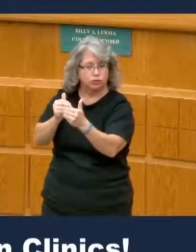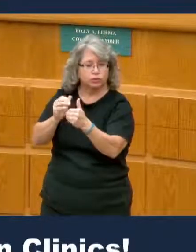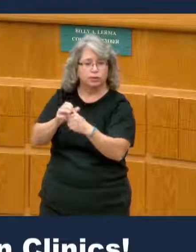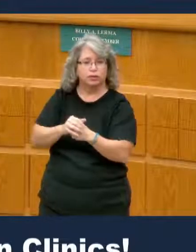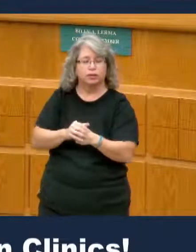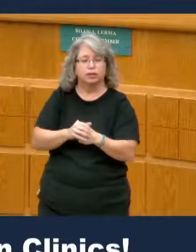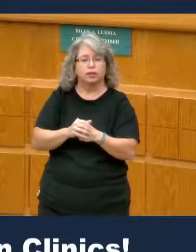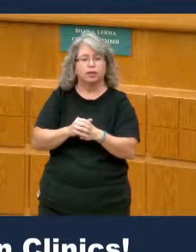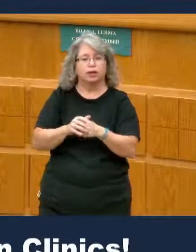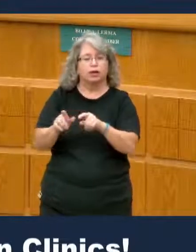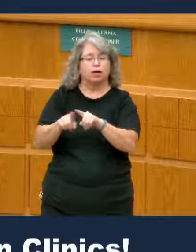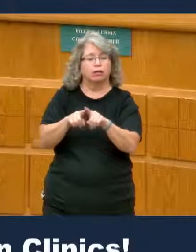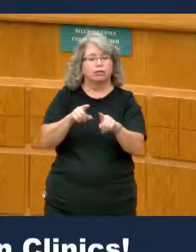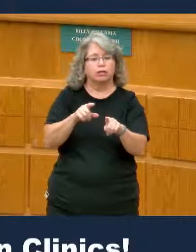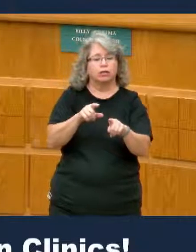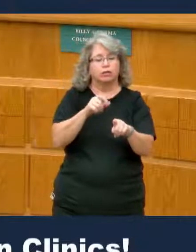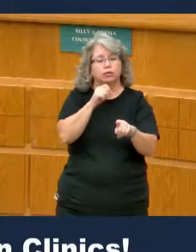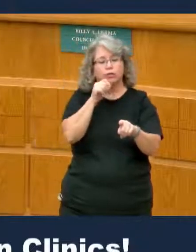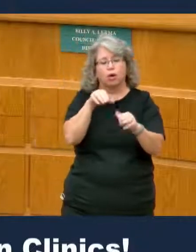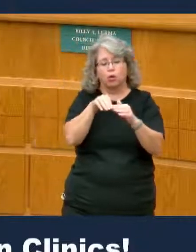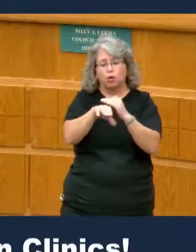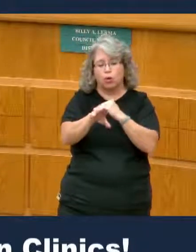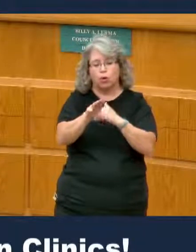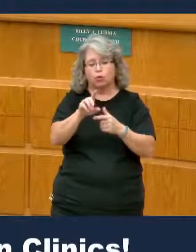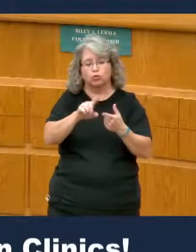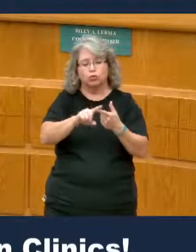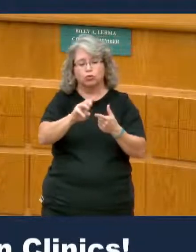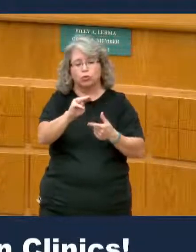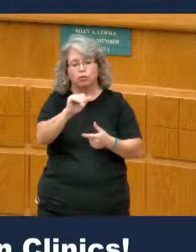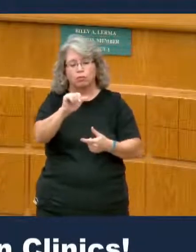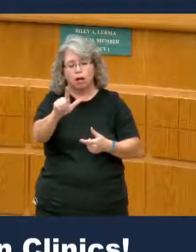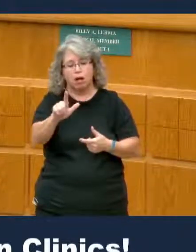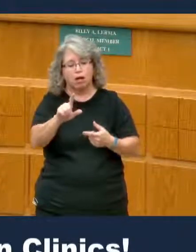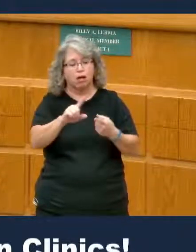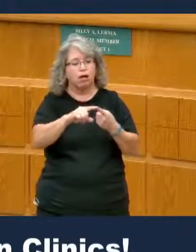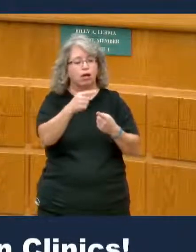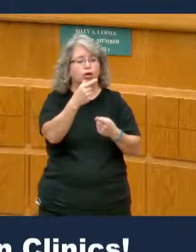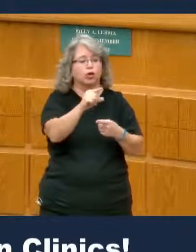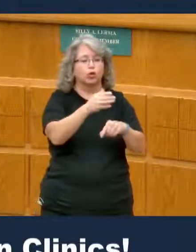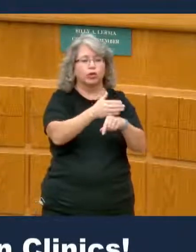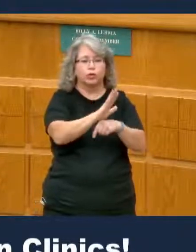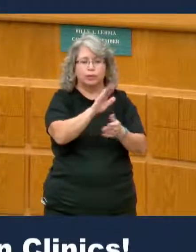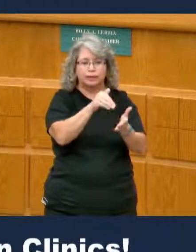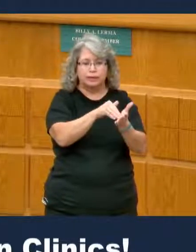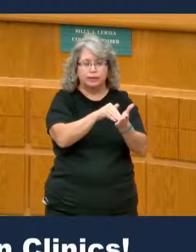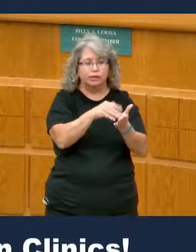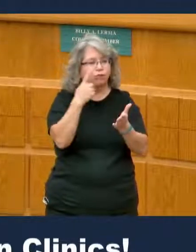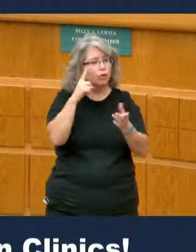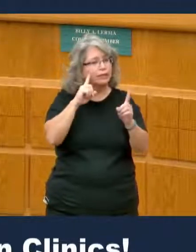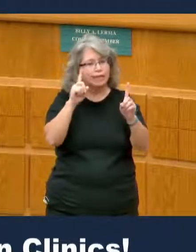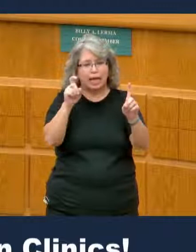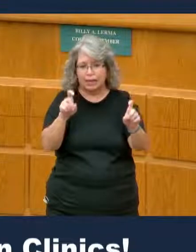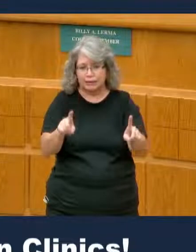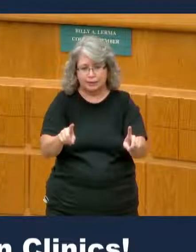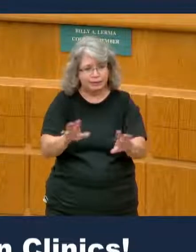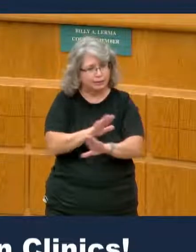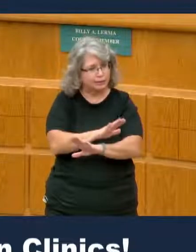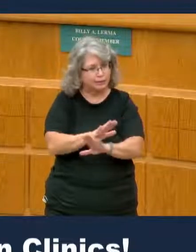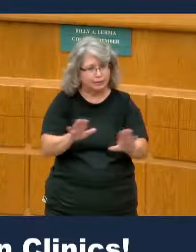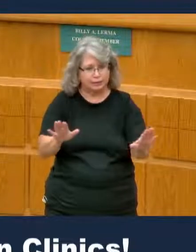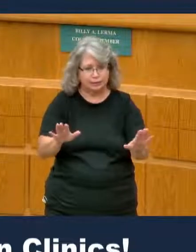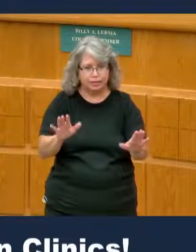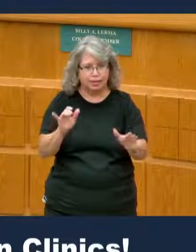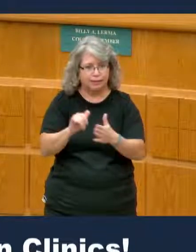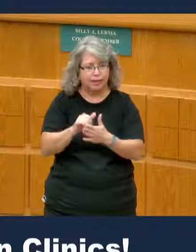the mall or to the Greenwood Center or to the Nike store if you're looking to get tested. Again, if you're looking to get tested, you're